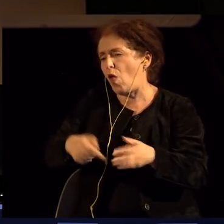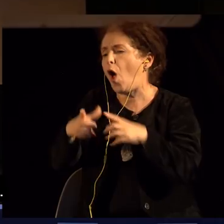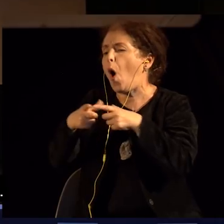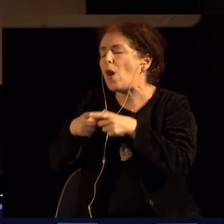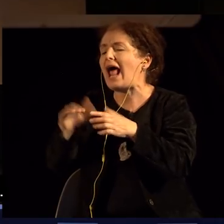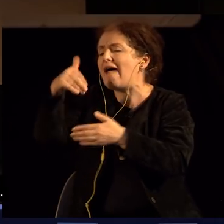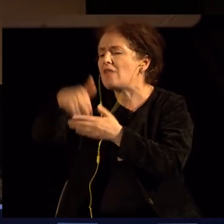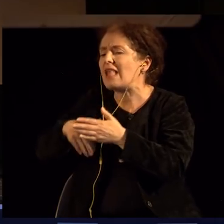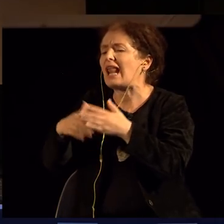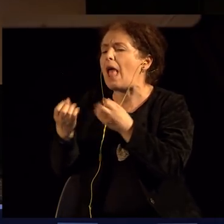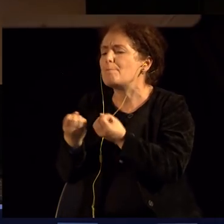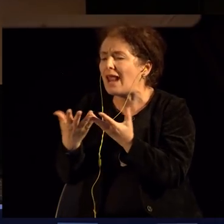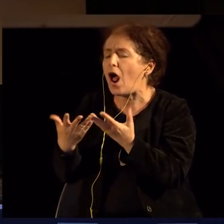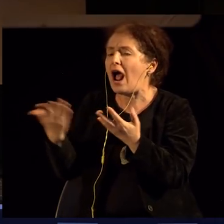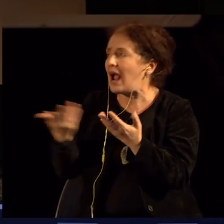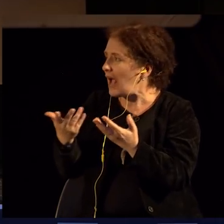might say the heart.